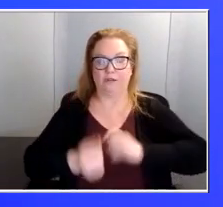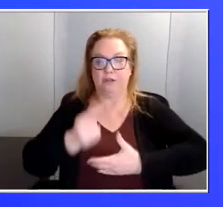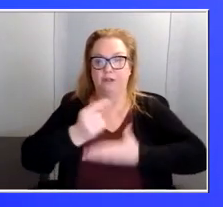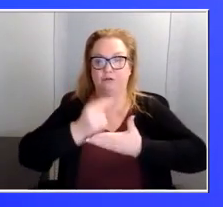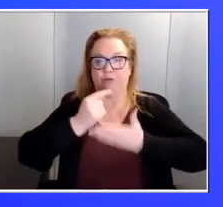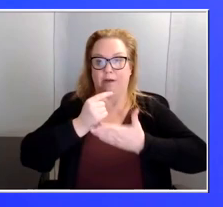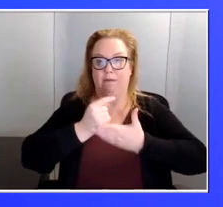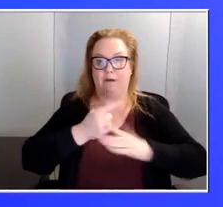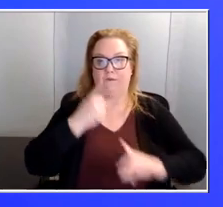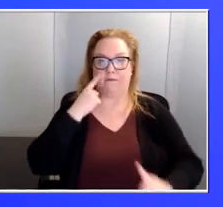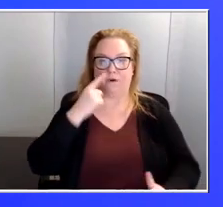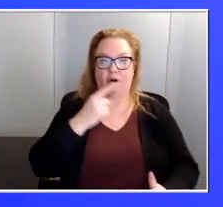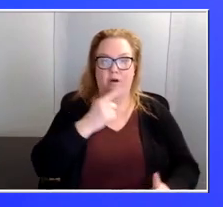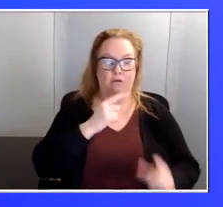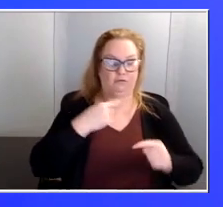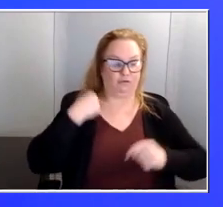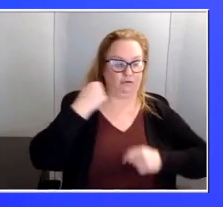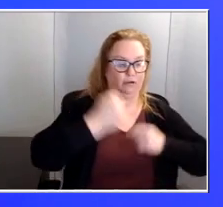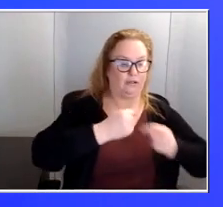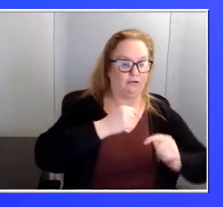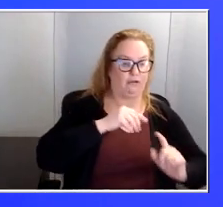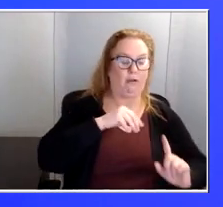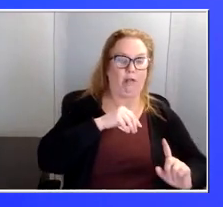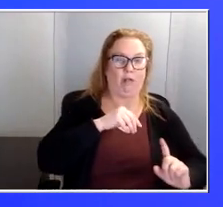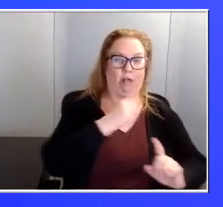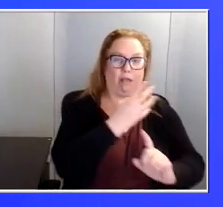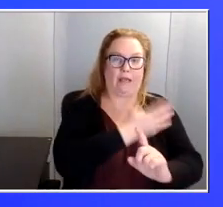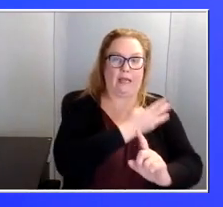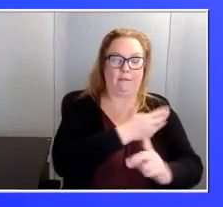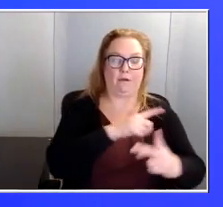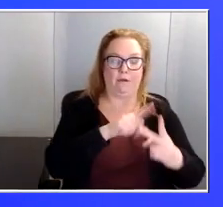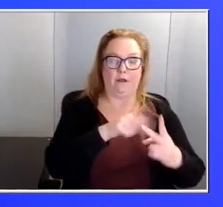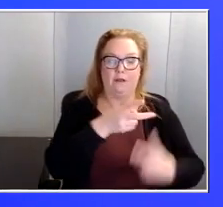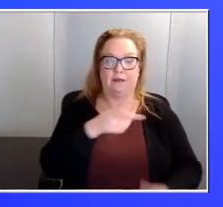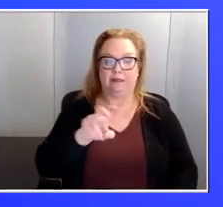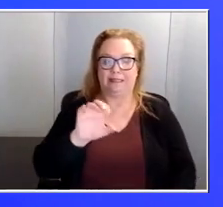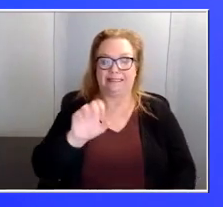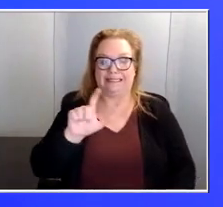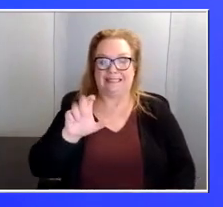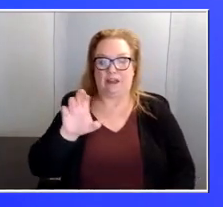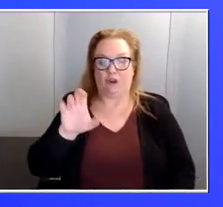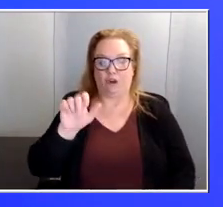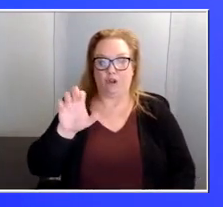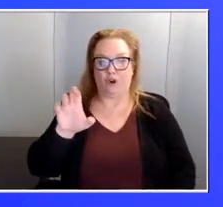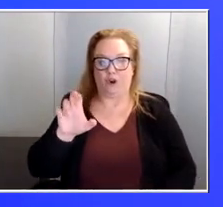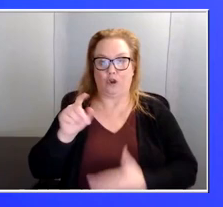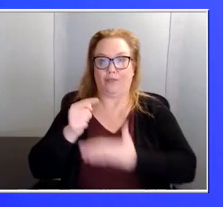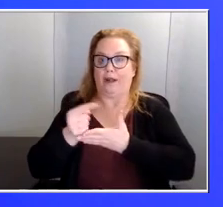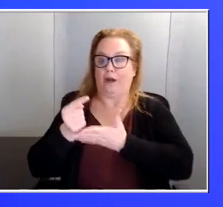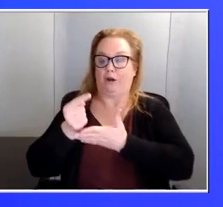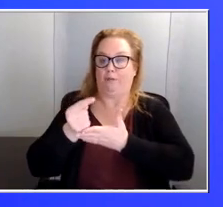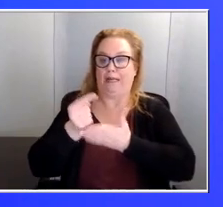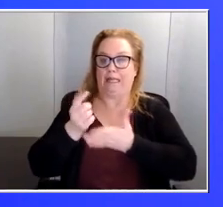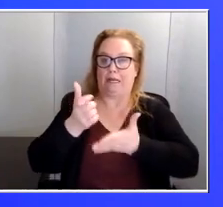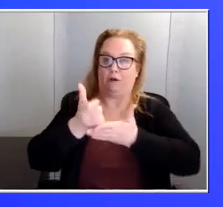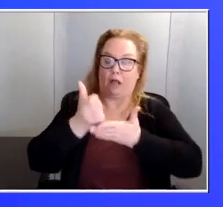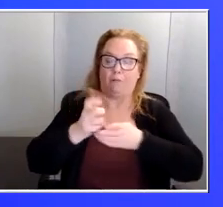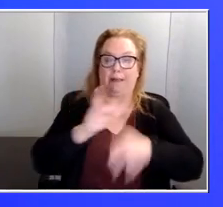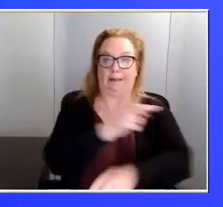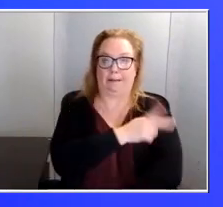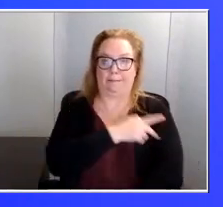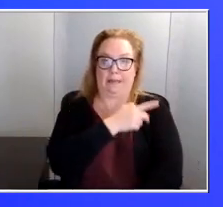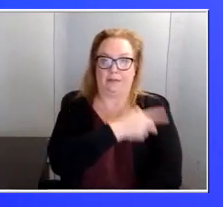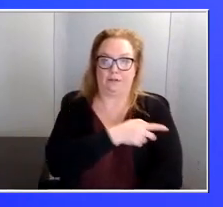know, from the traditional chemotherapy now to cellular therapy, immunotherapy. These are newer treatments that are helping a lot to get patients in